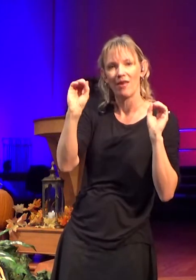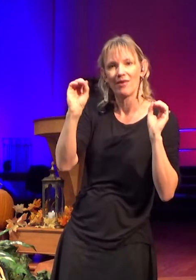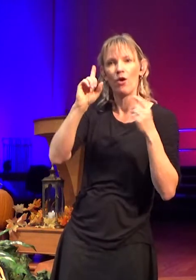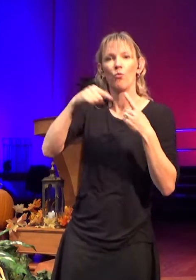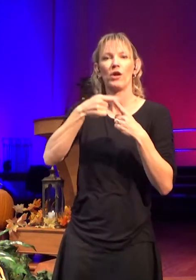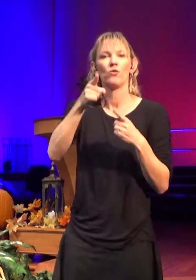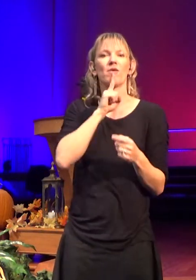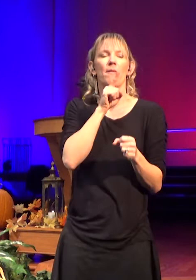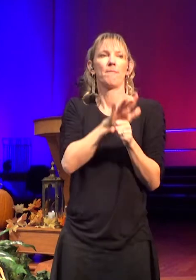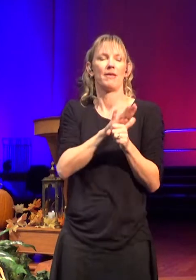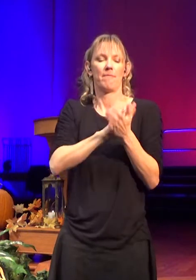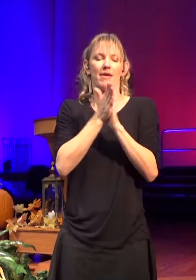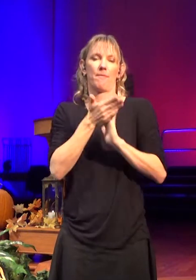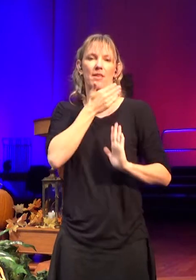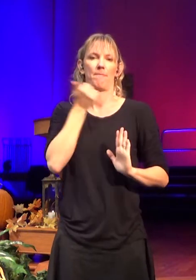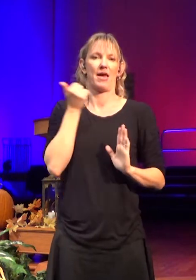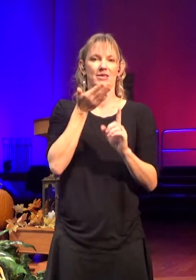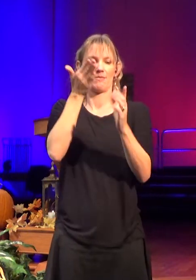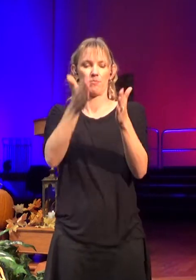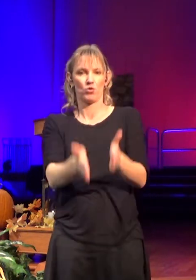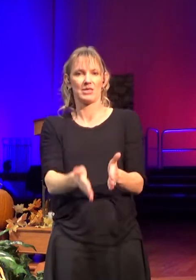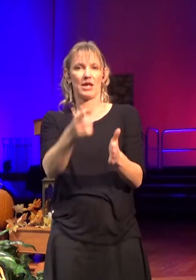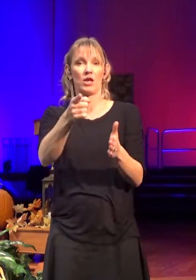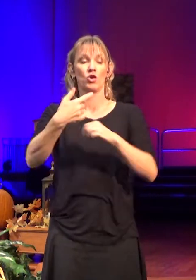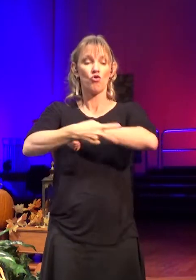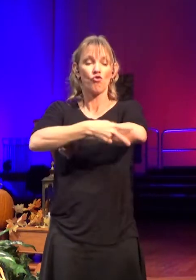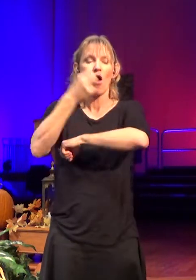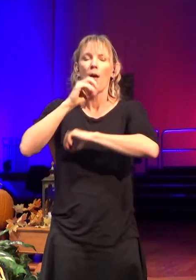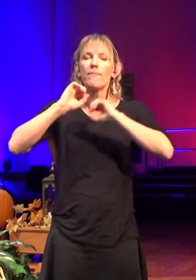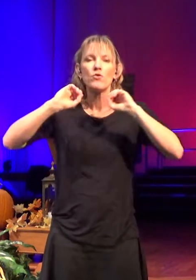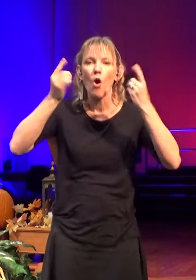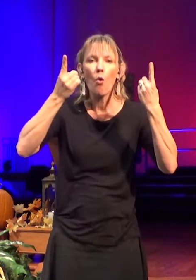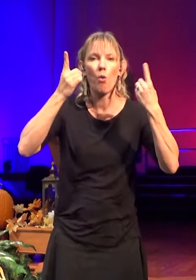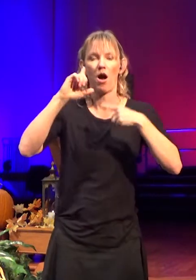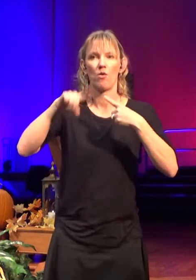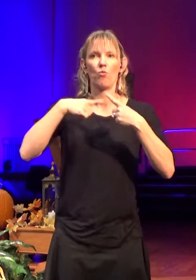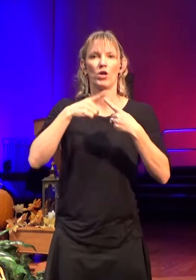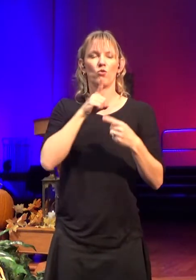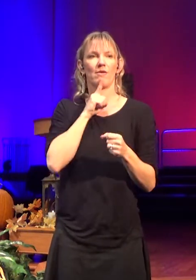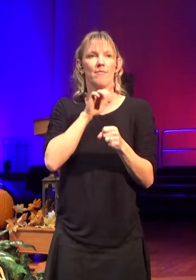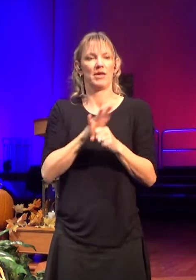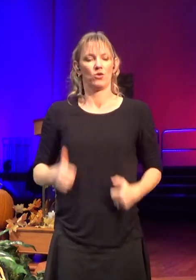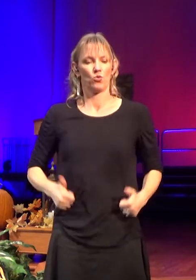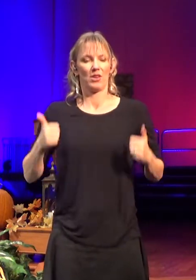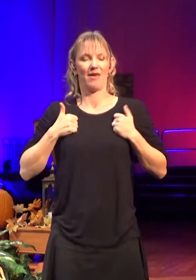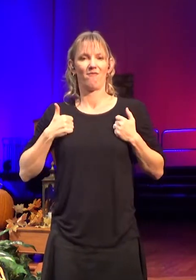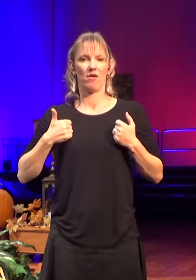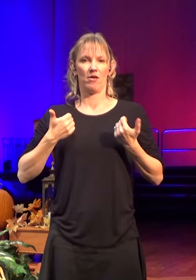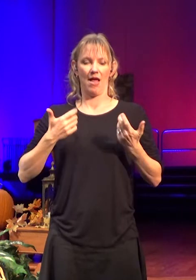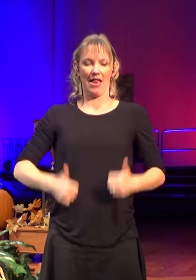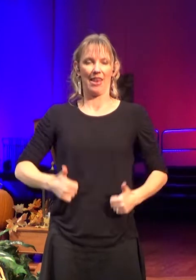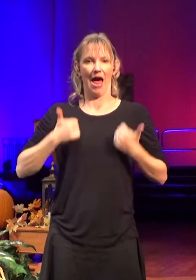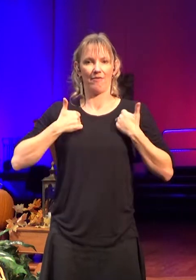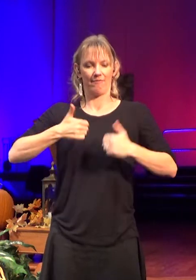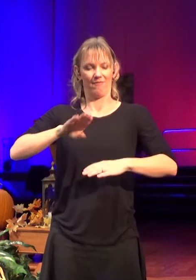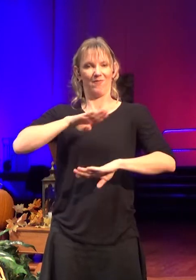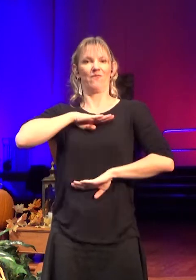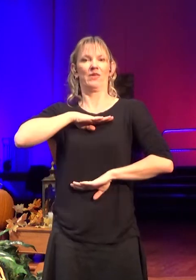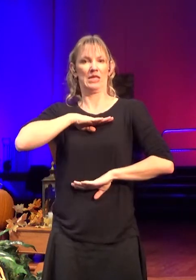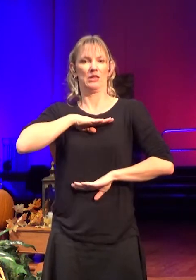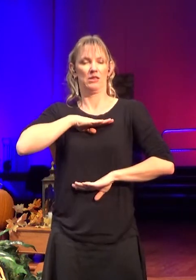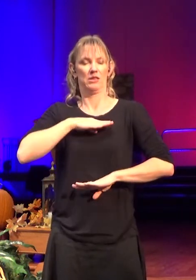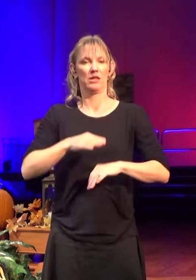one by committing to be your best self. You rob no one by committing to living a